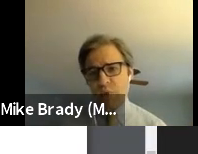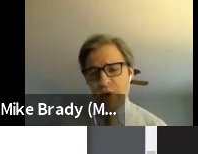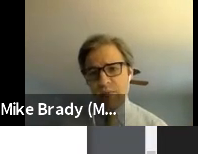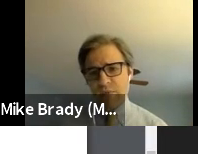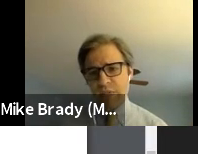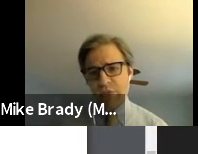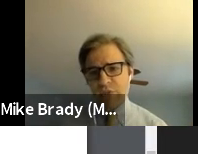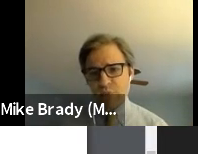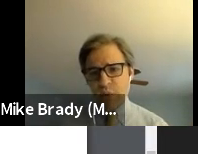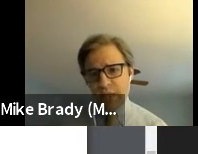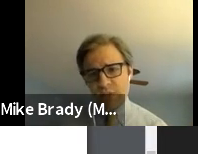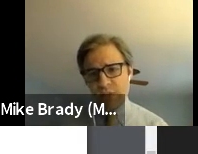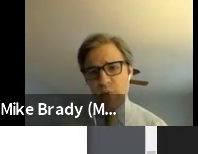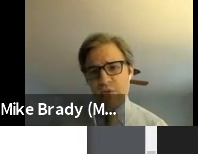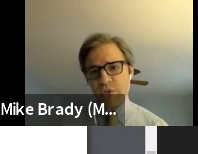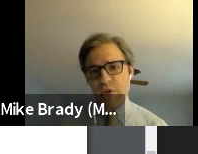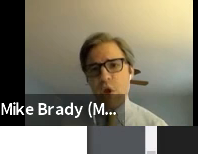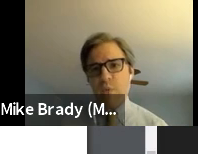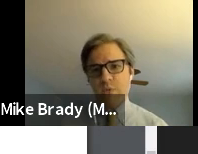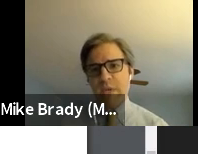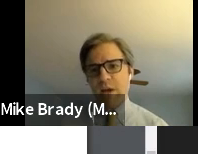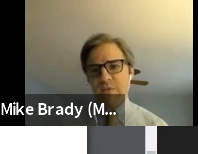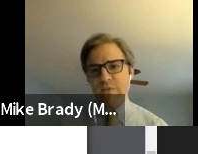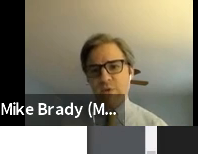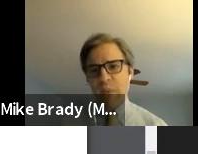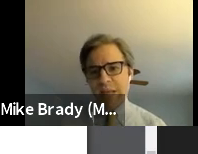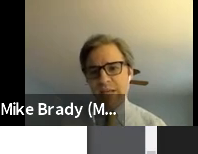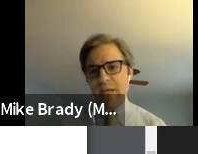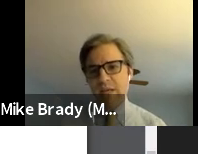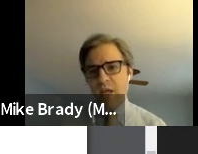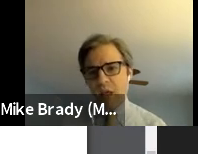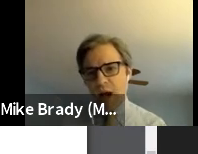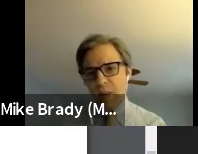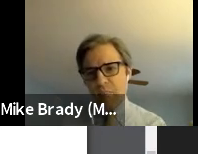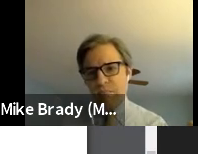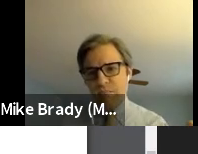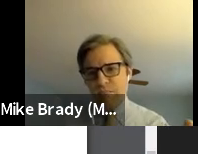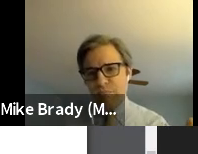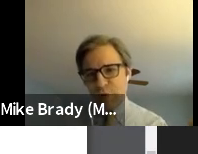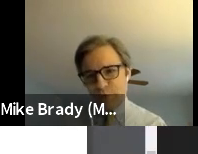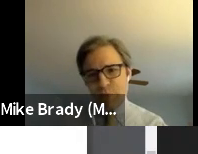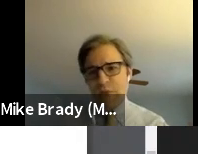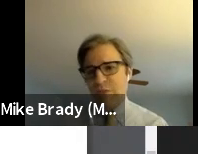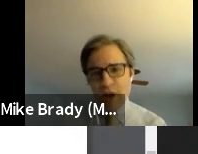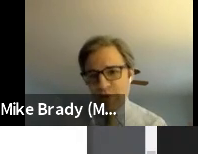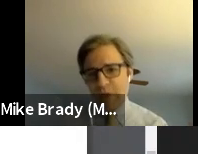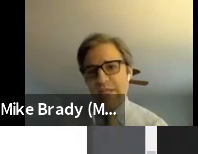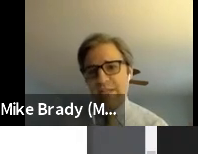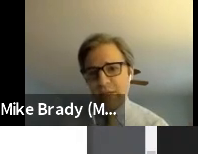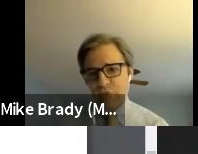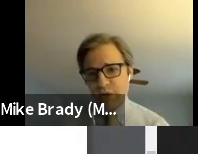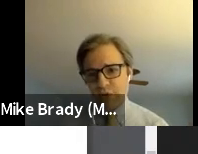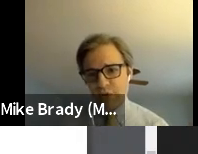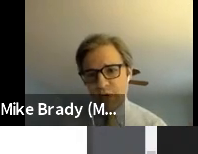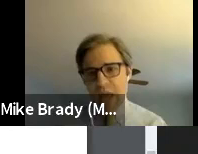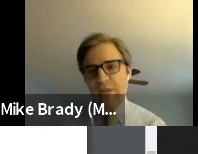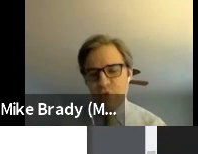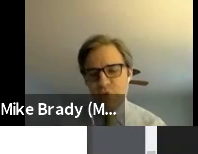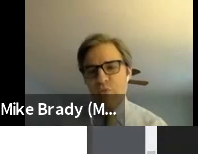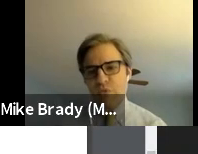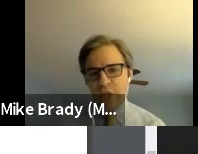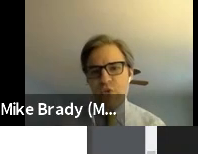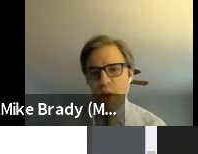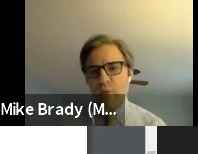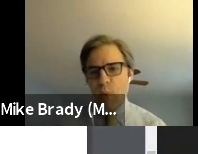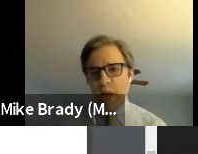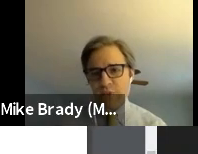means in prior conversations raise this question was because of your pending, you're about to be hiring an executive director.